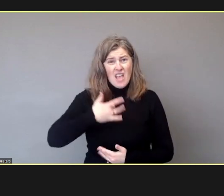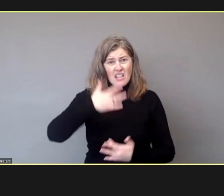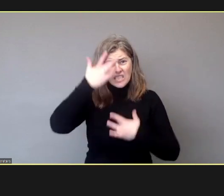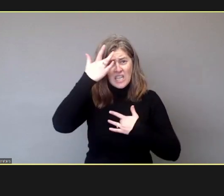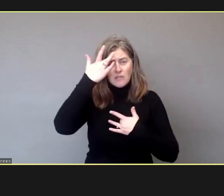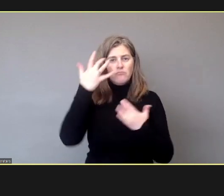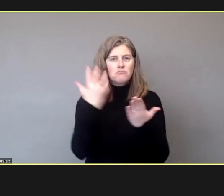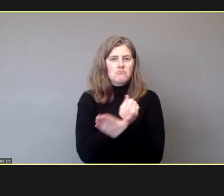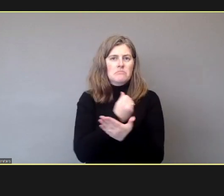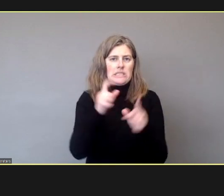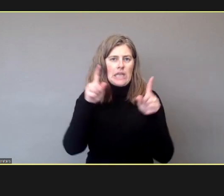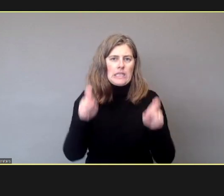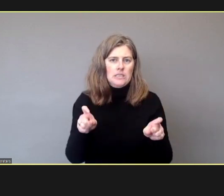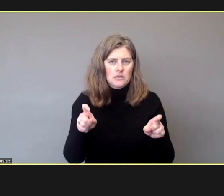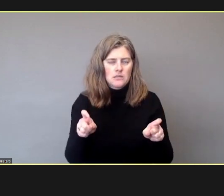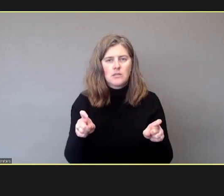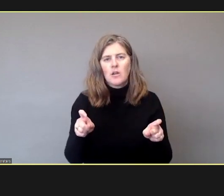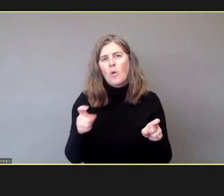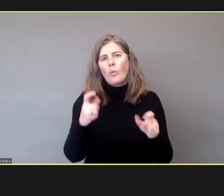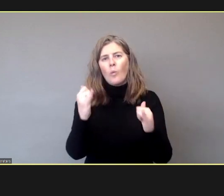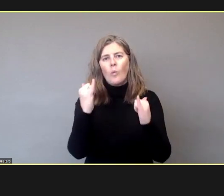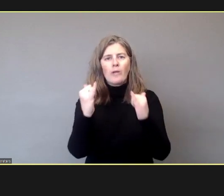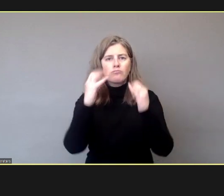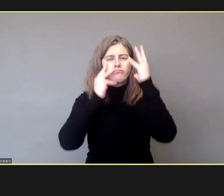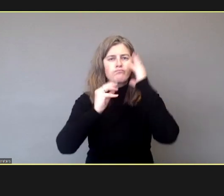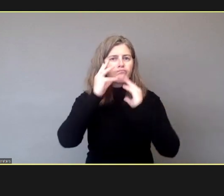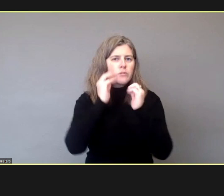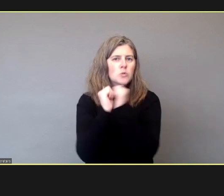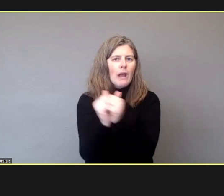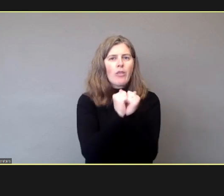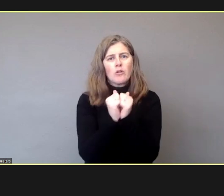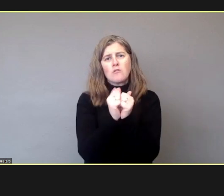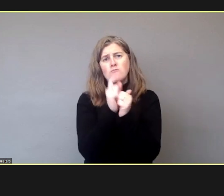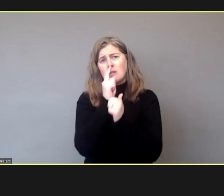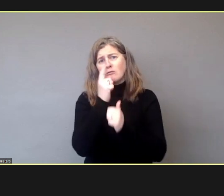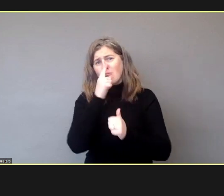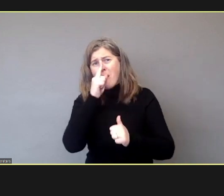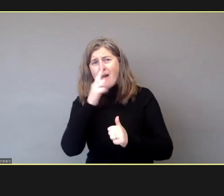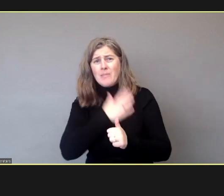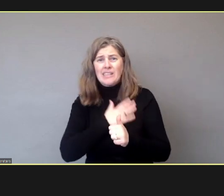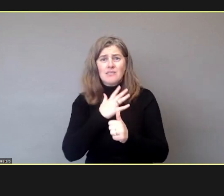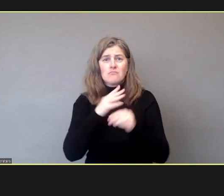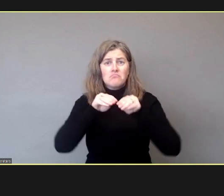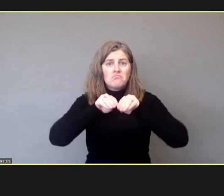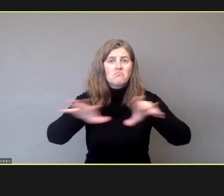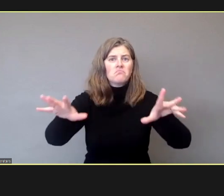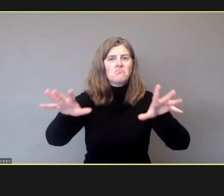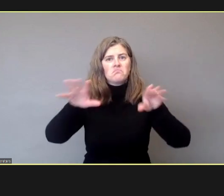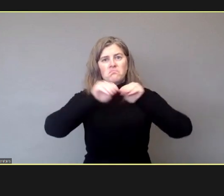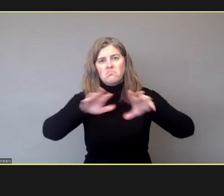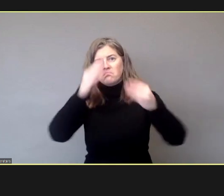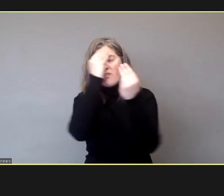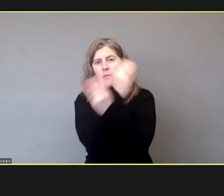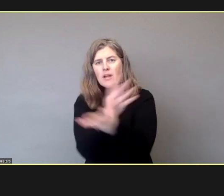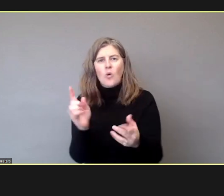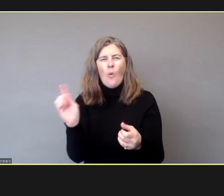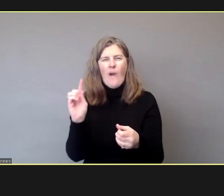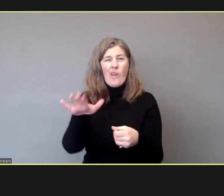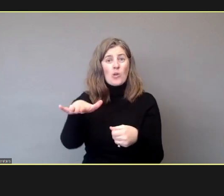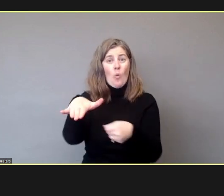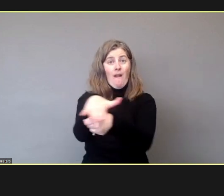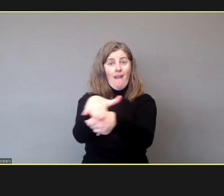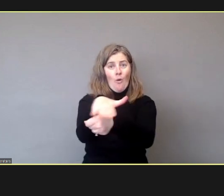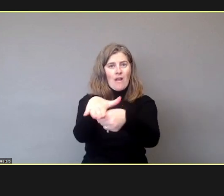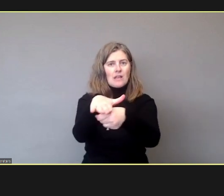them. So I think we're on this journey together. I'd really like it if you all could get out the word about where in your counties and